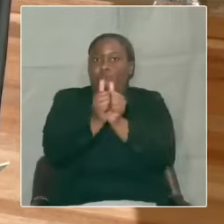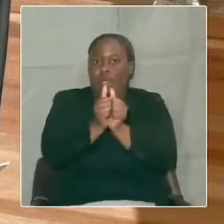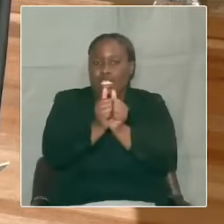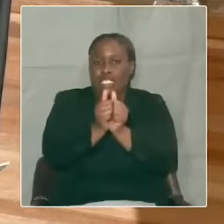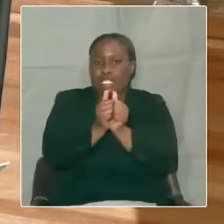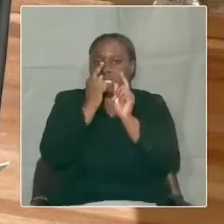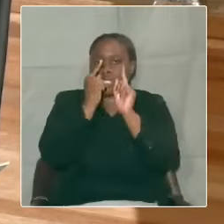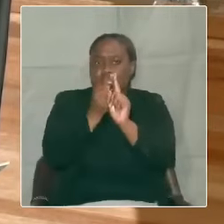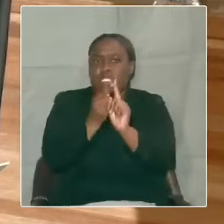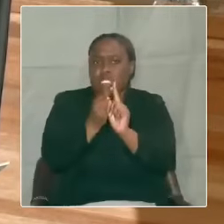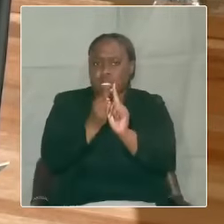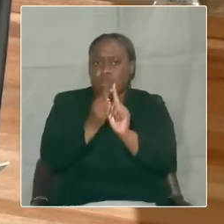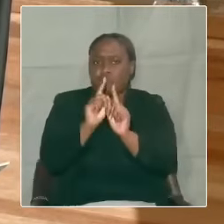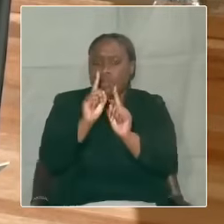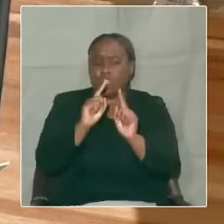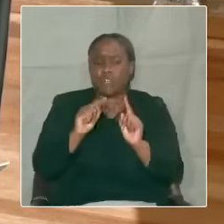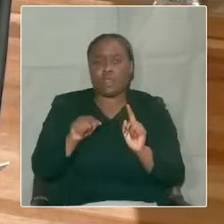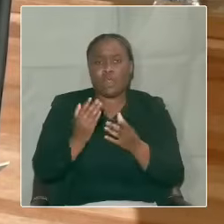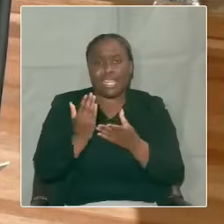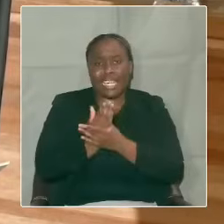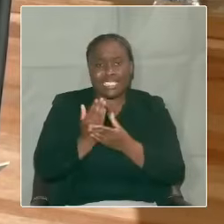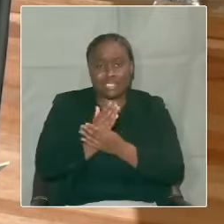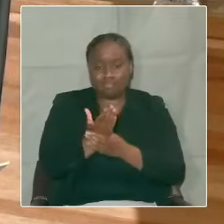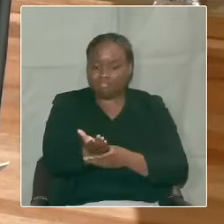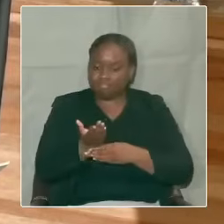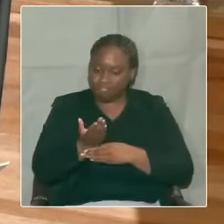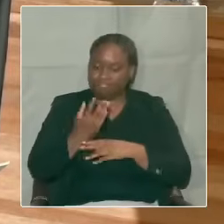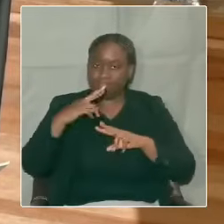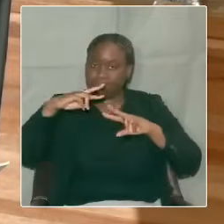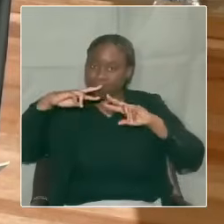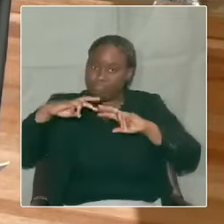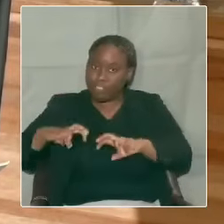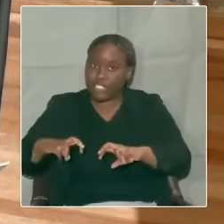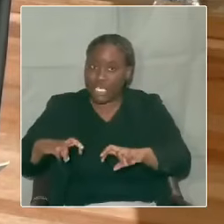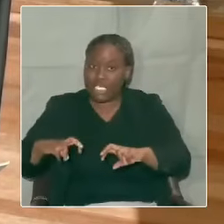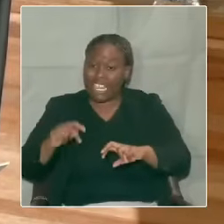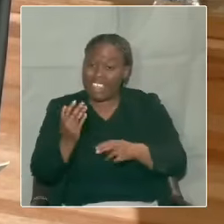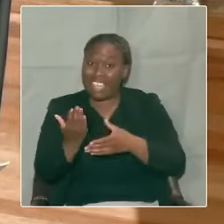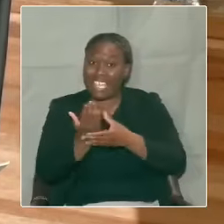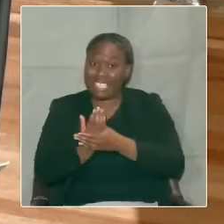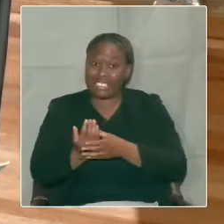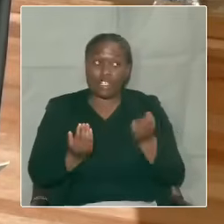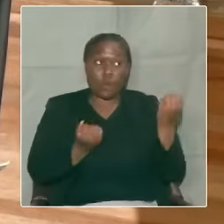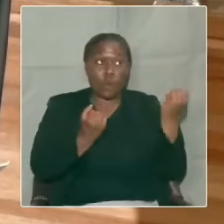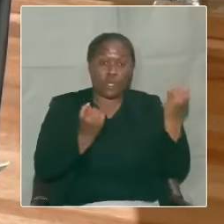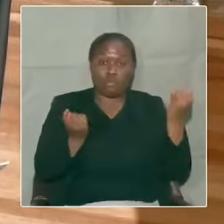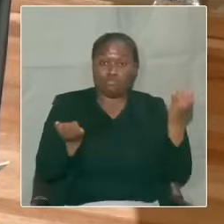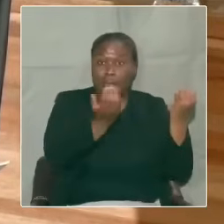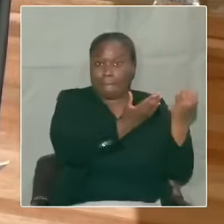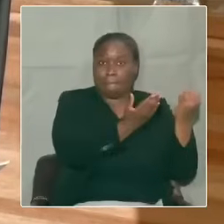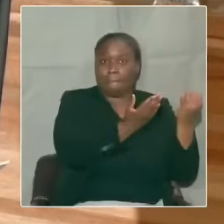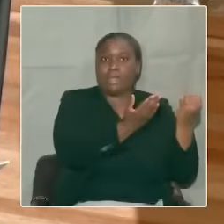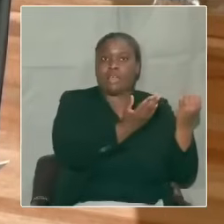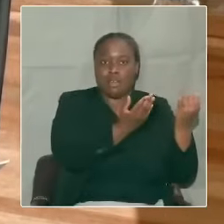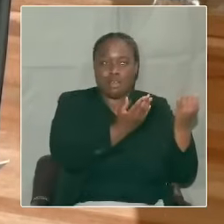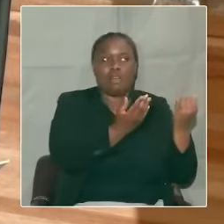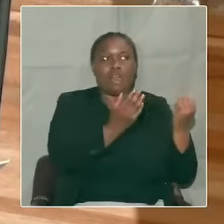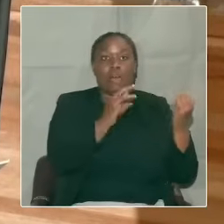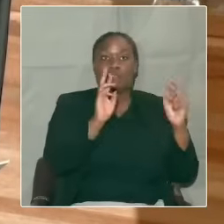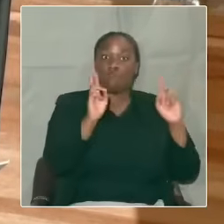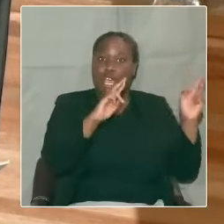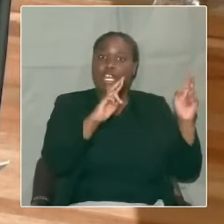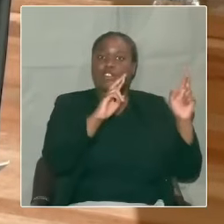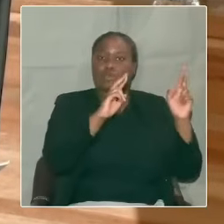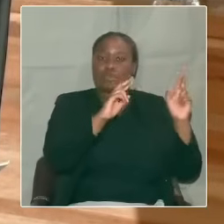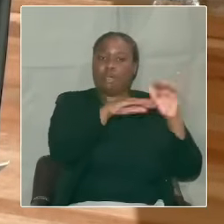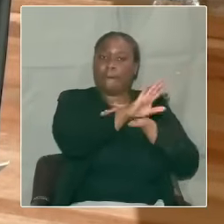ensure that the investigation and cases that are referred to court meet the prosecutorial standard that is expected.